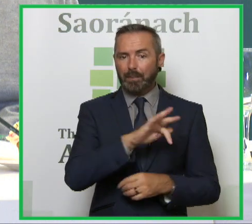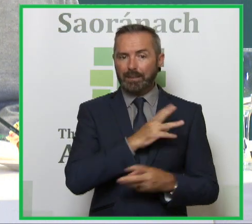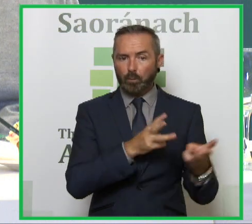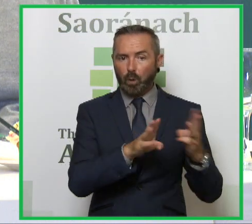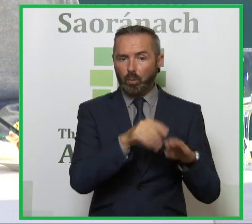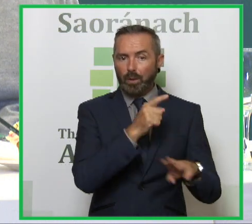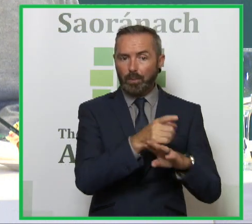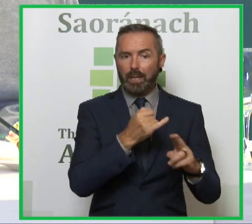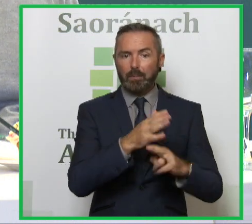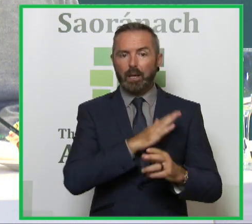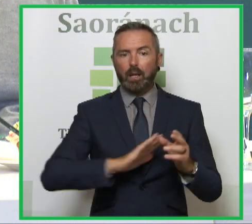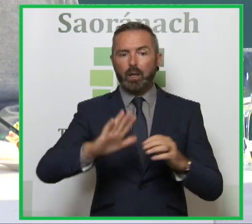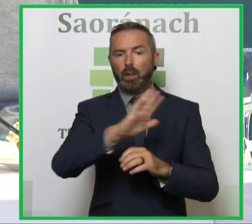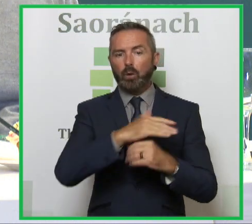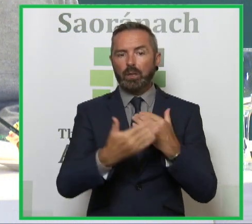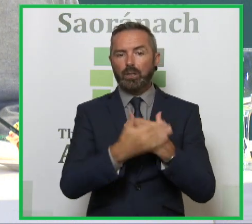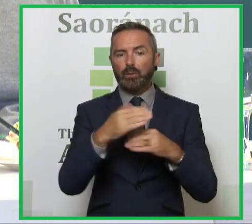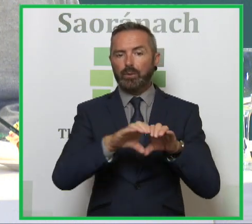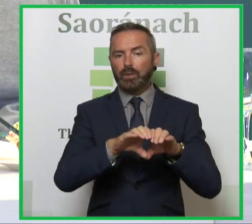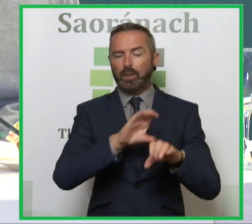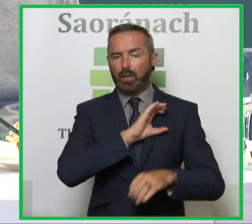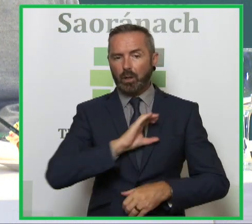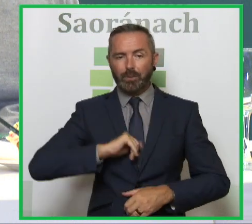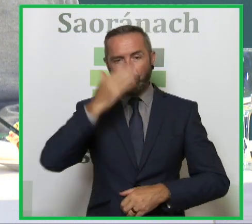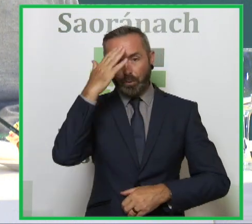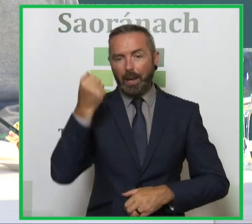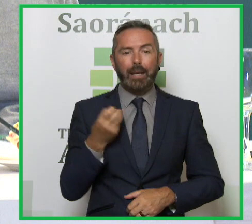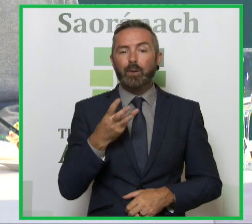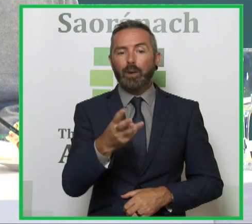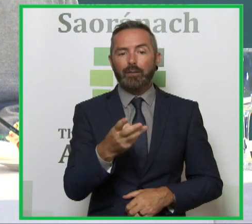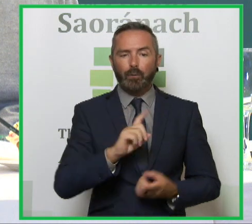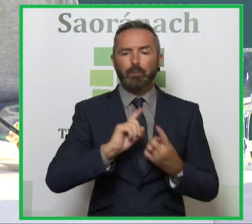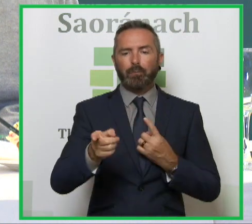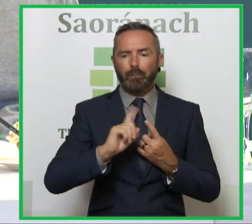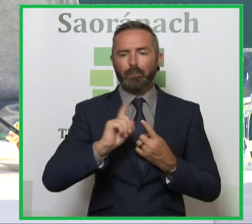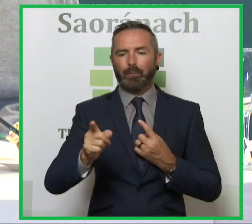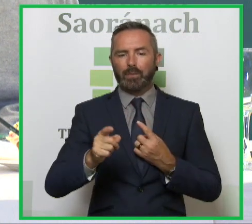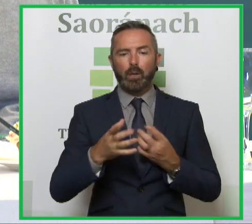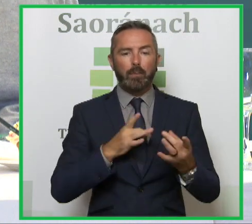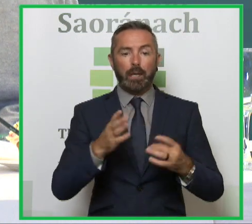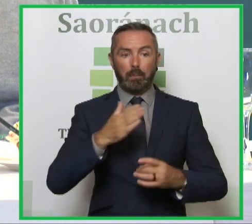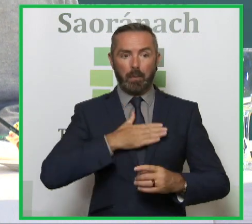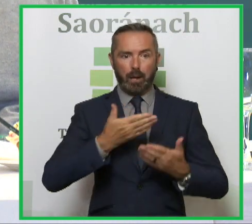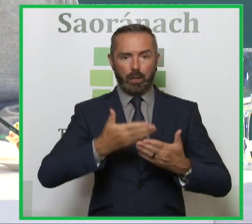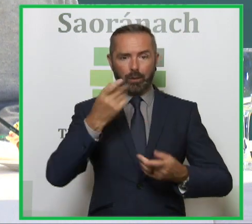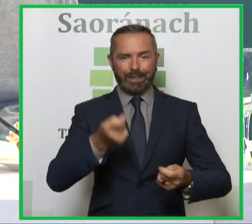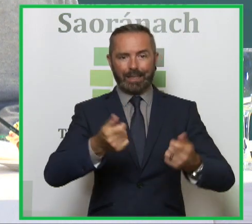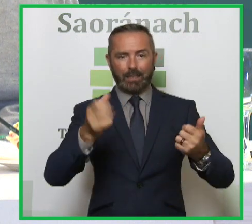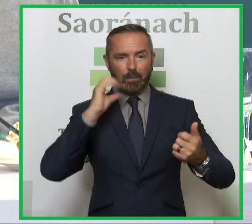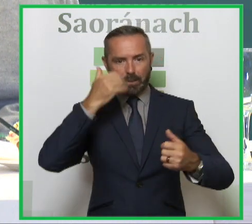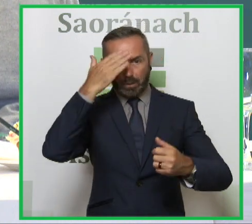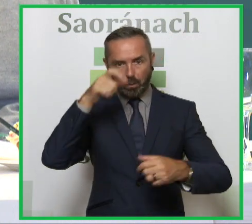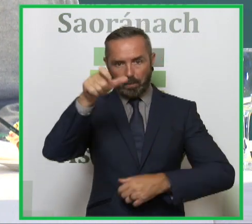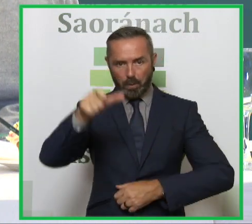in my my local youth club, so I knew them from growing up going to the youth club. So it made my learning a lot easier because I knew them on a